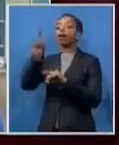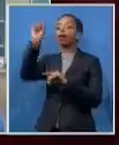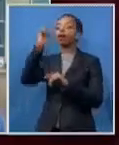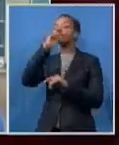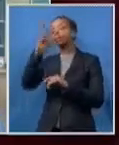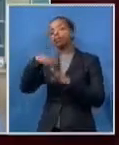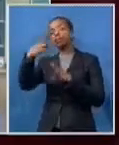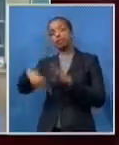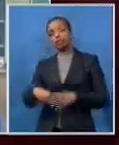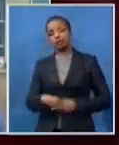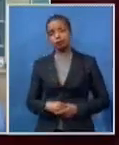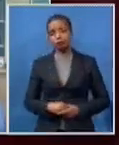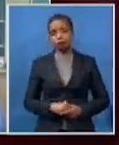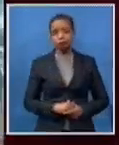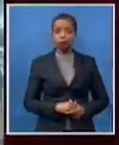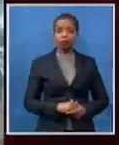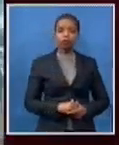A very good question.